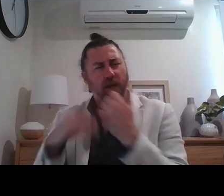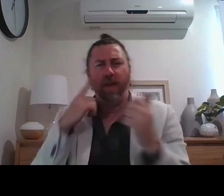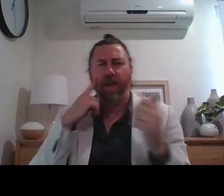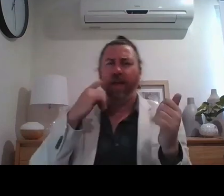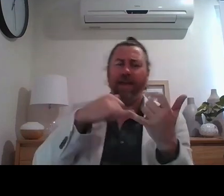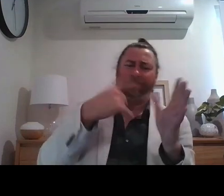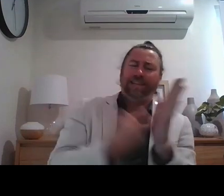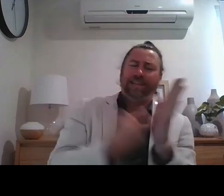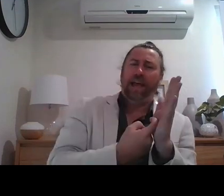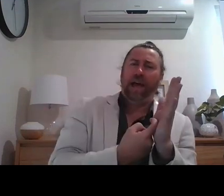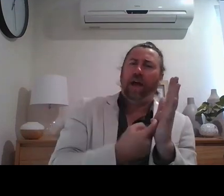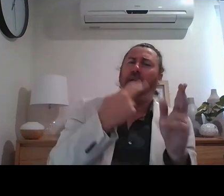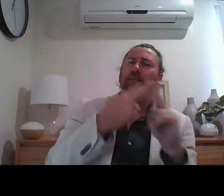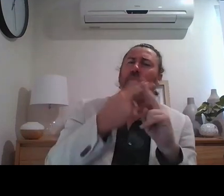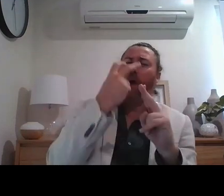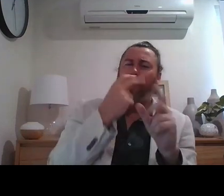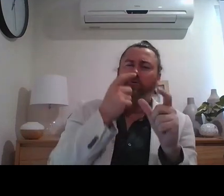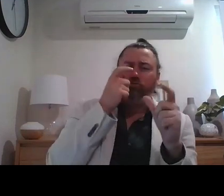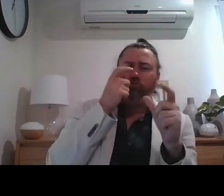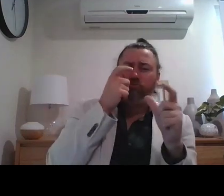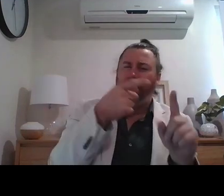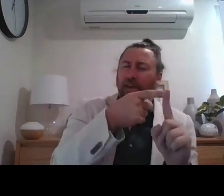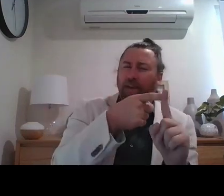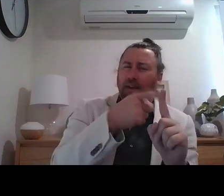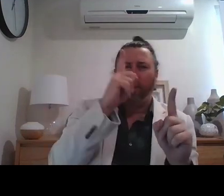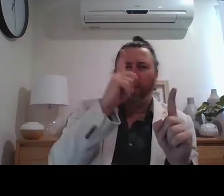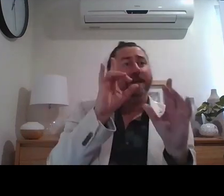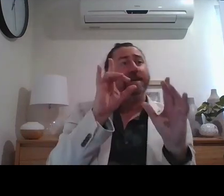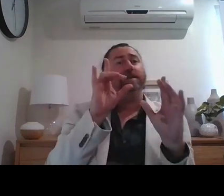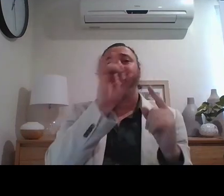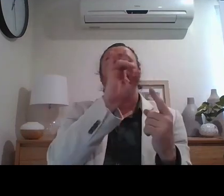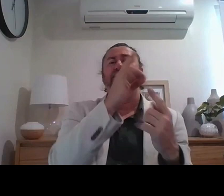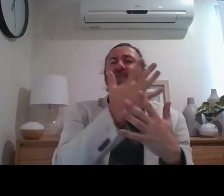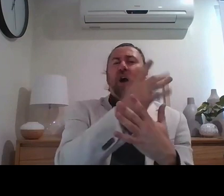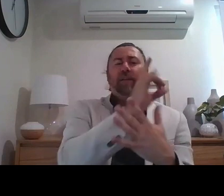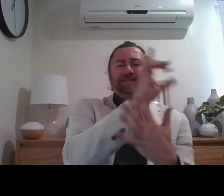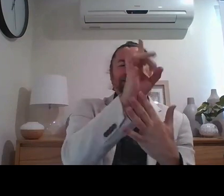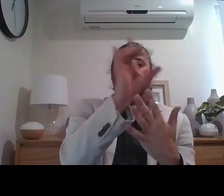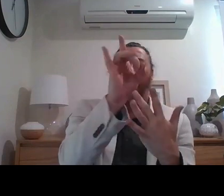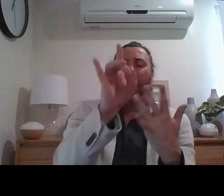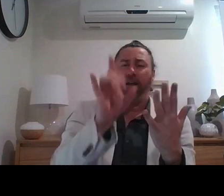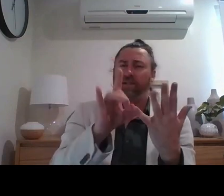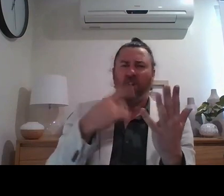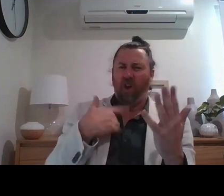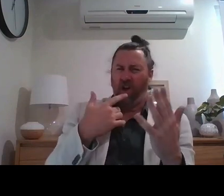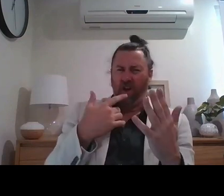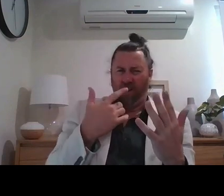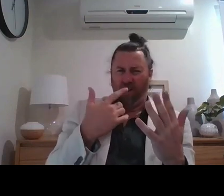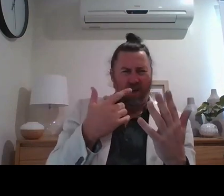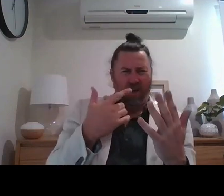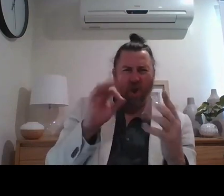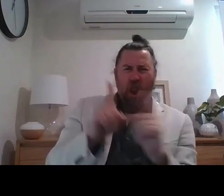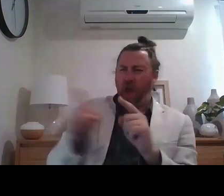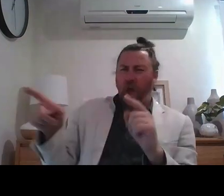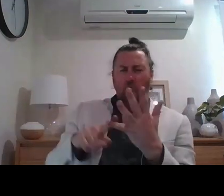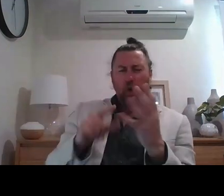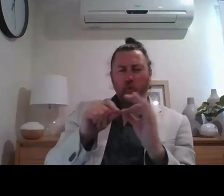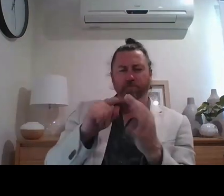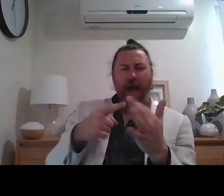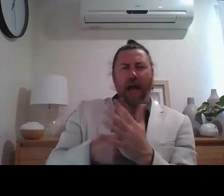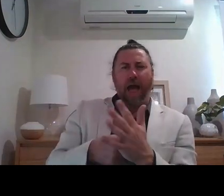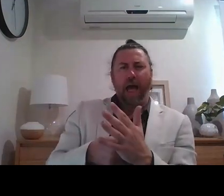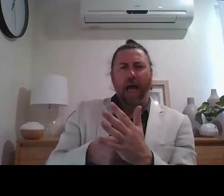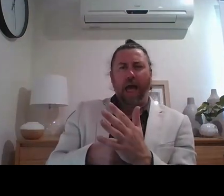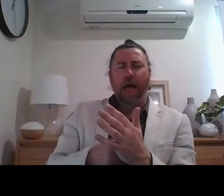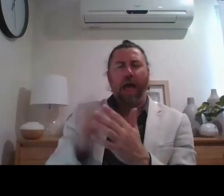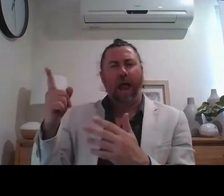aged care, what constitutes a particular star was actually derived by talking to older Australians and channeling their view around